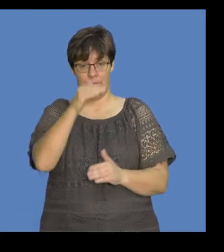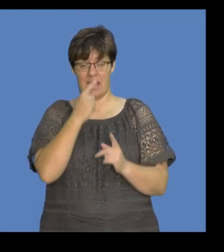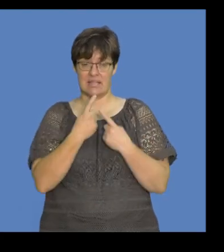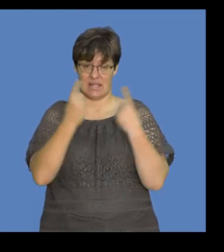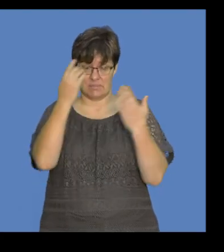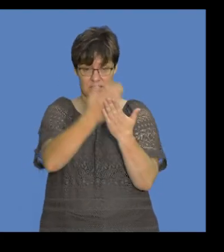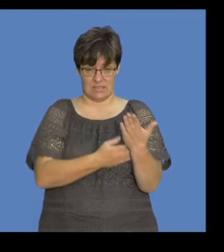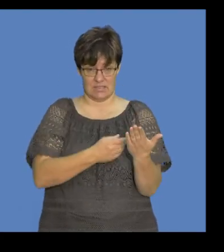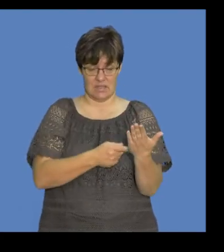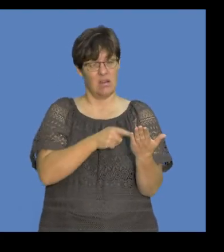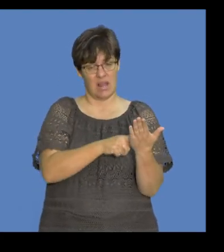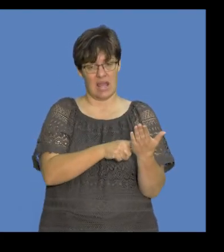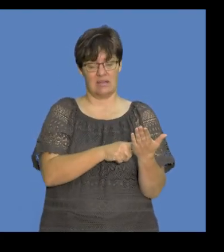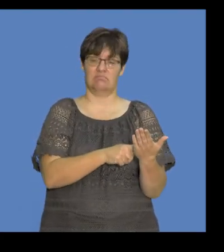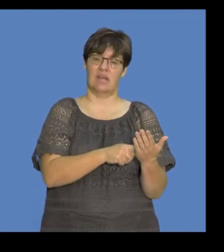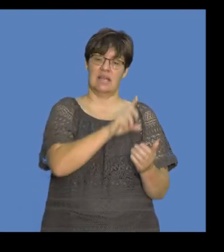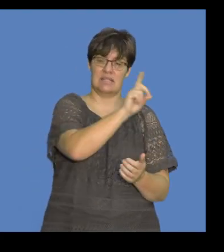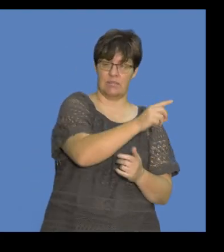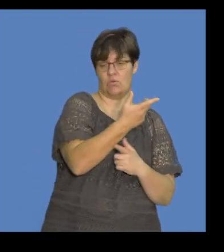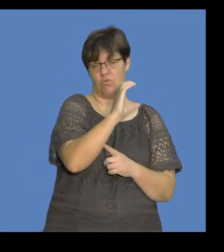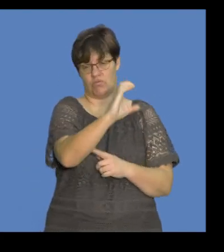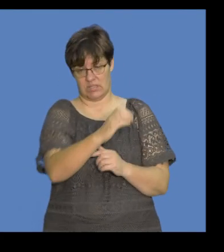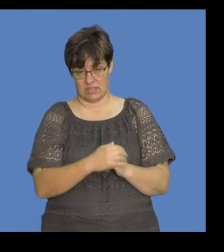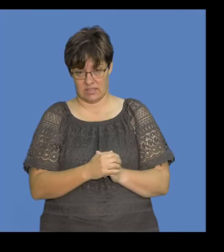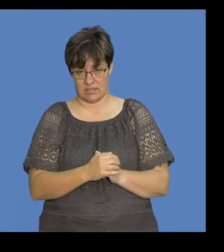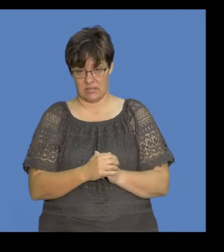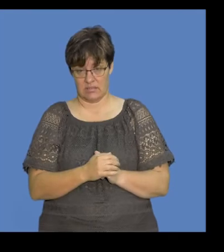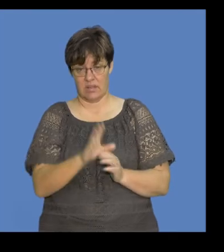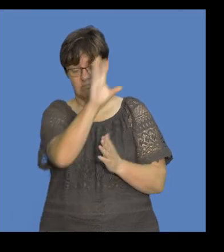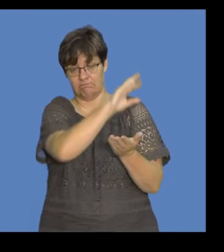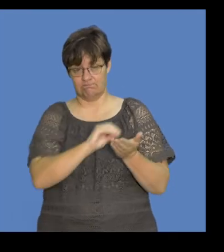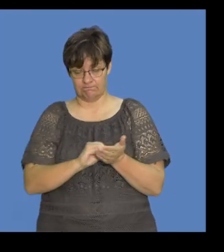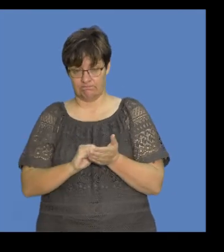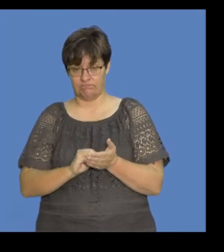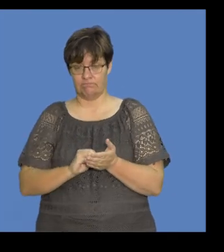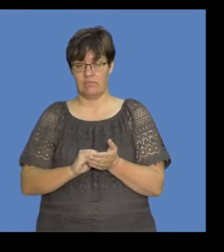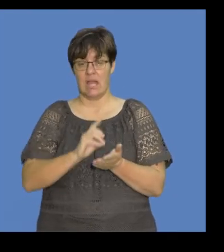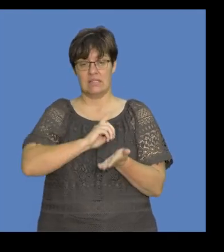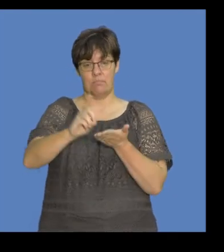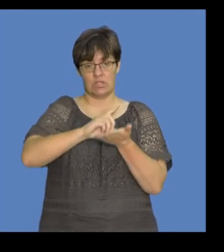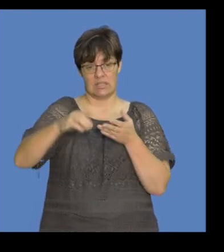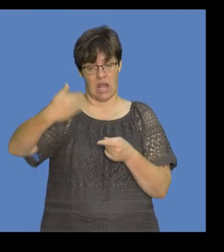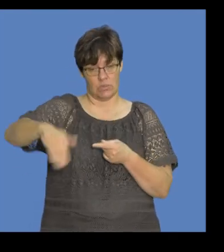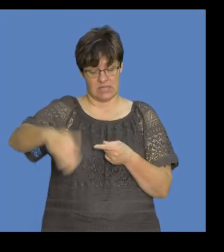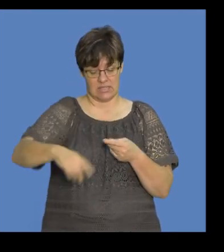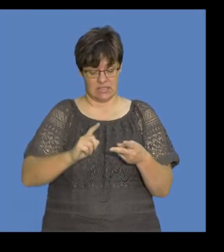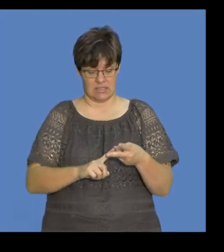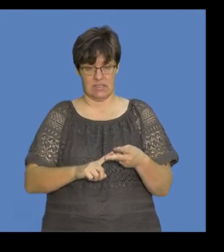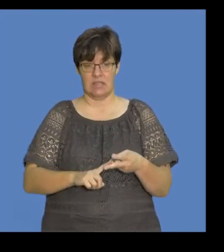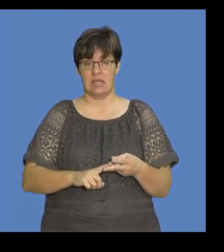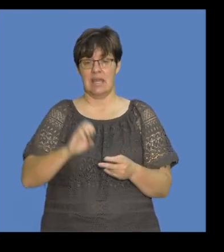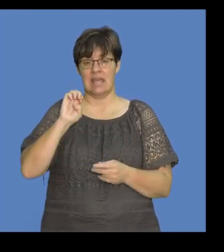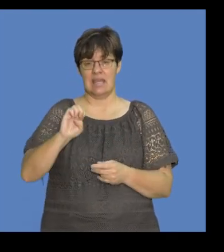which could either be a debit or a credit, right? Then I bring in my outstanding deposits, outstanding checks